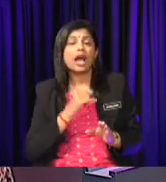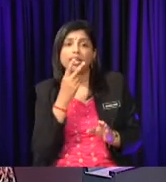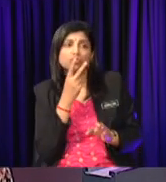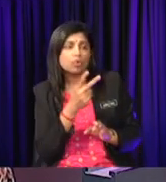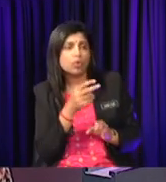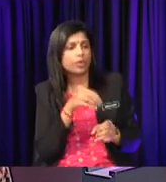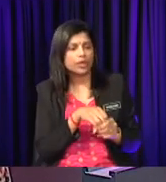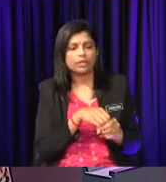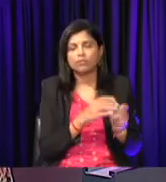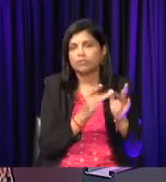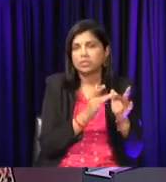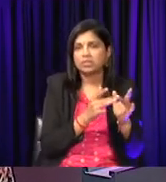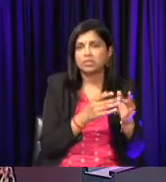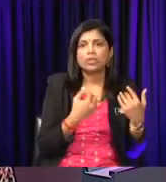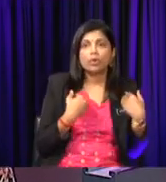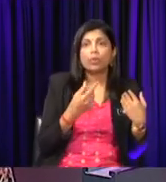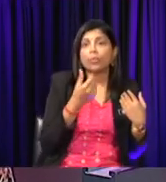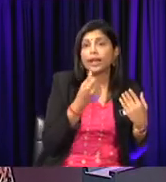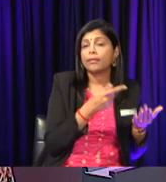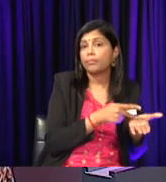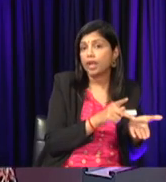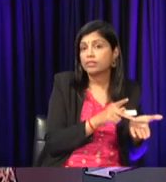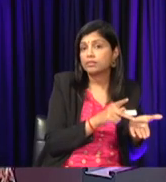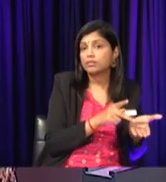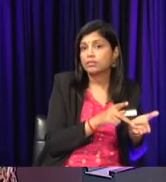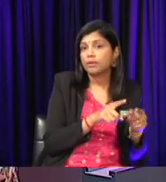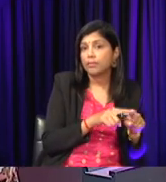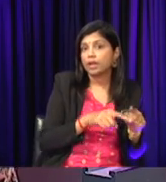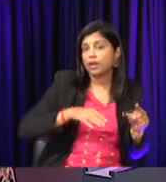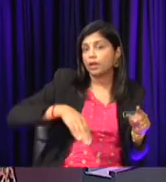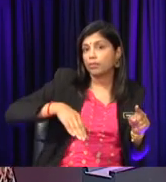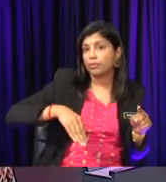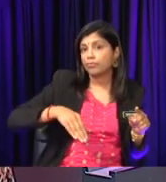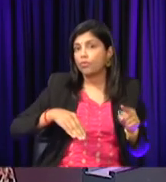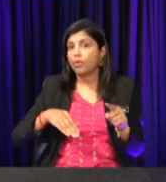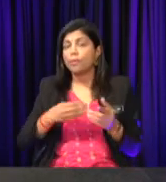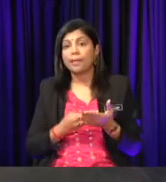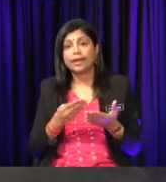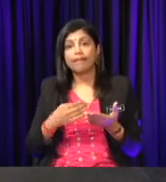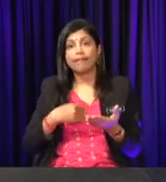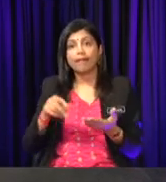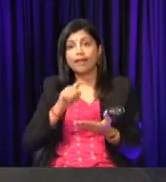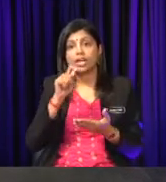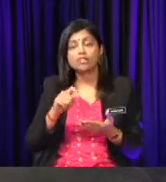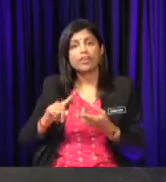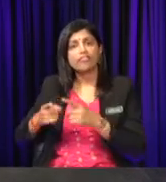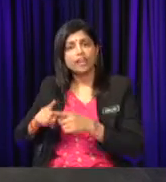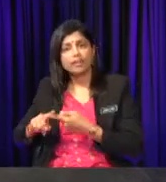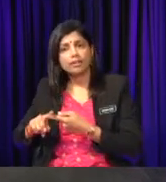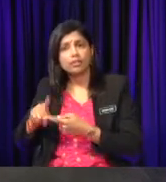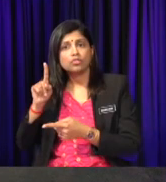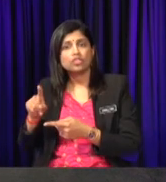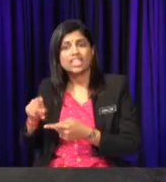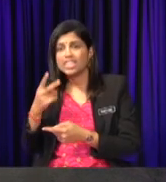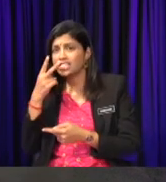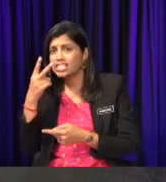selling at da-da-da-da-da price. And then, before buying it, I decided to ask my friend. And she saw da-da-da-da-da, you know? Okay,